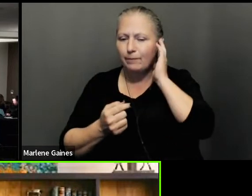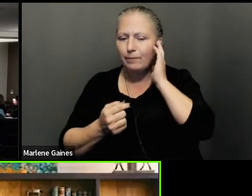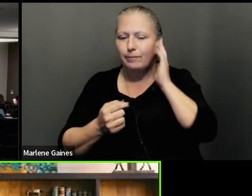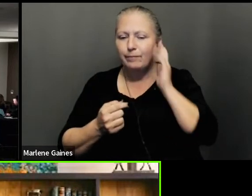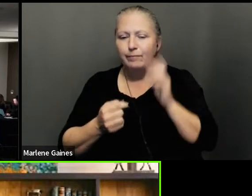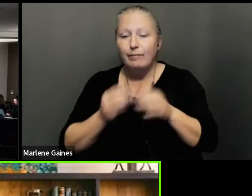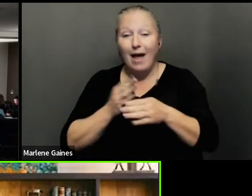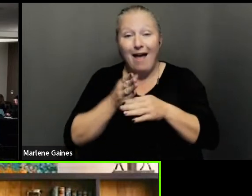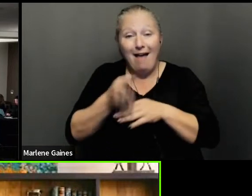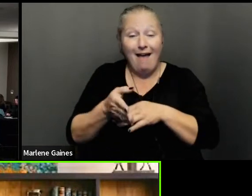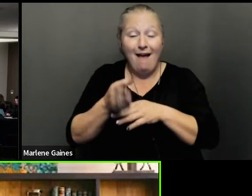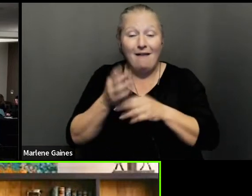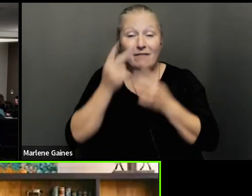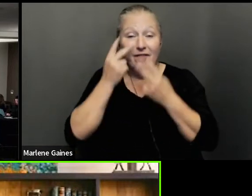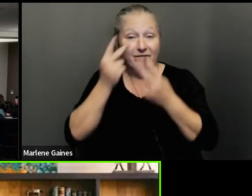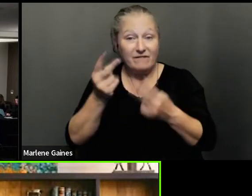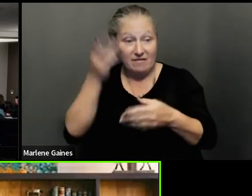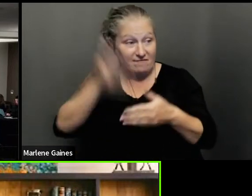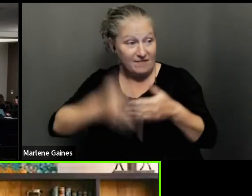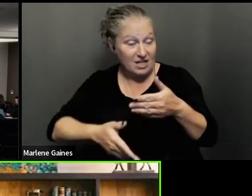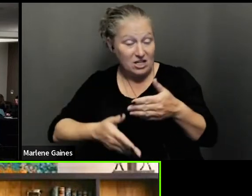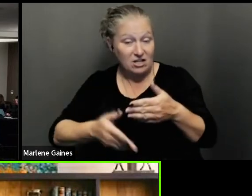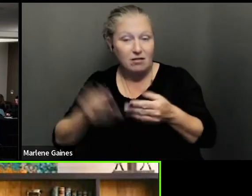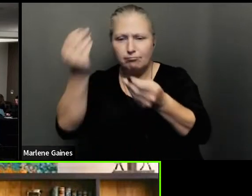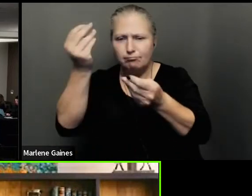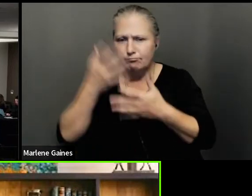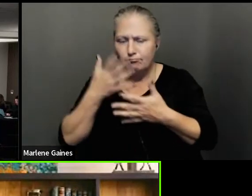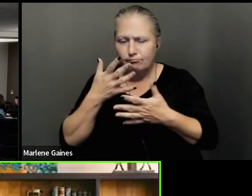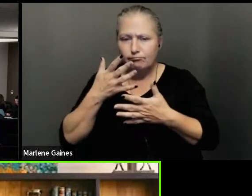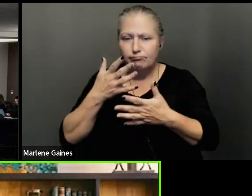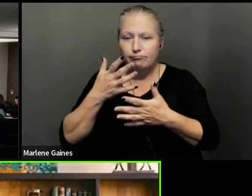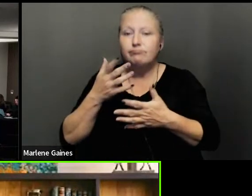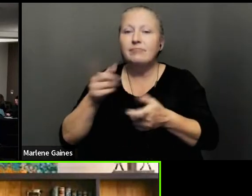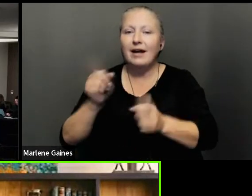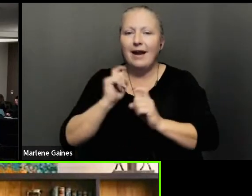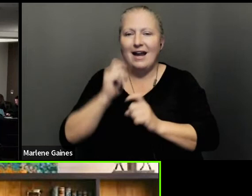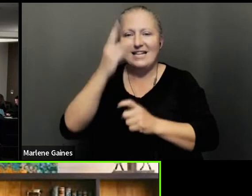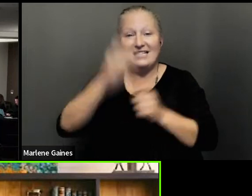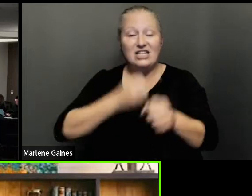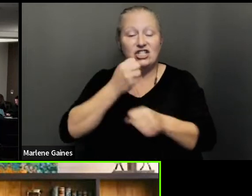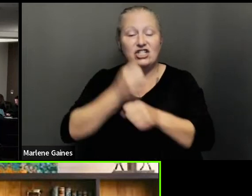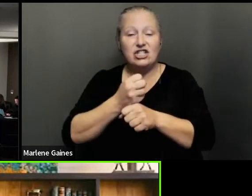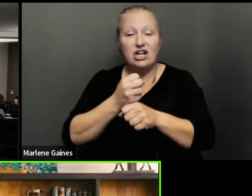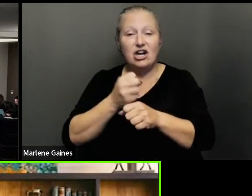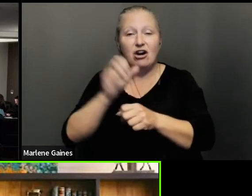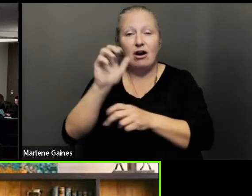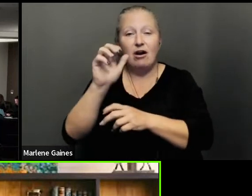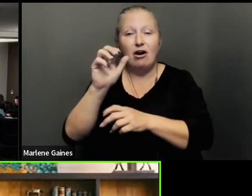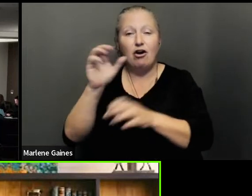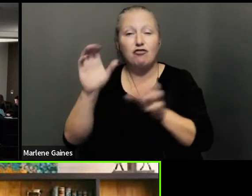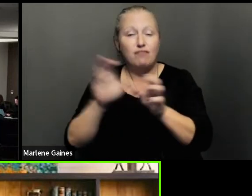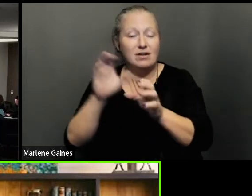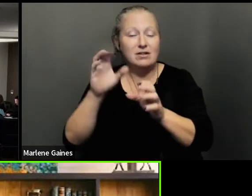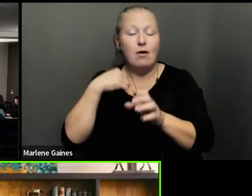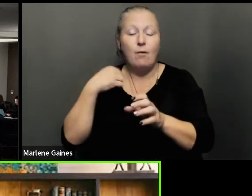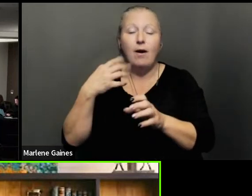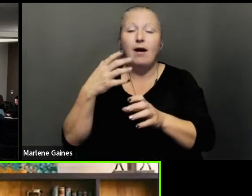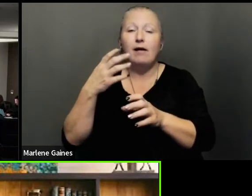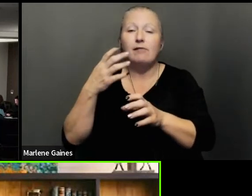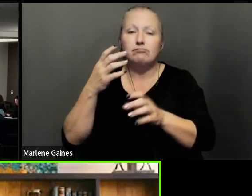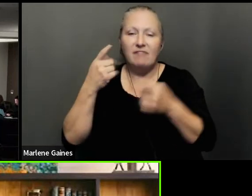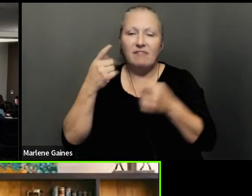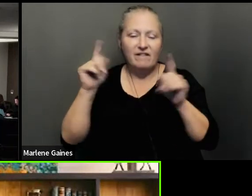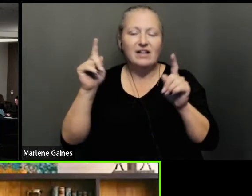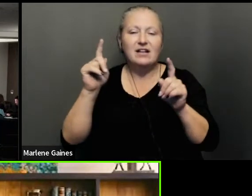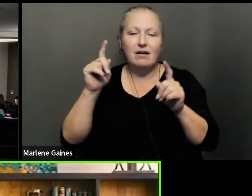Shortly after the visit concluded, we were notified that we were granted our 6-year accreditation, and we received an effective rating across all